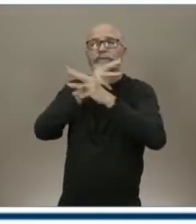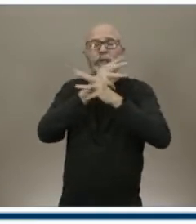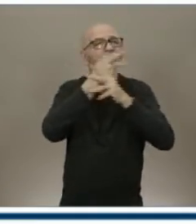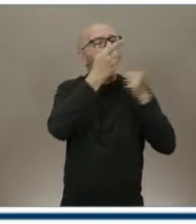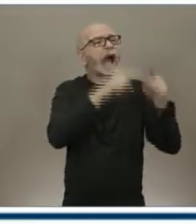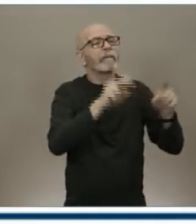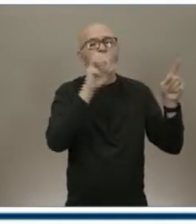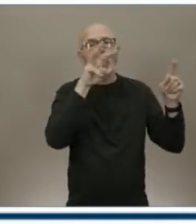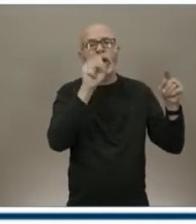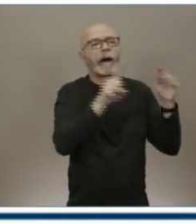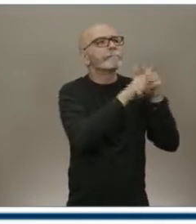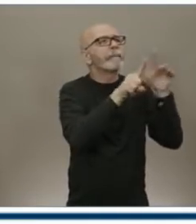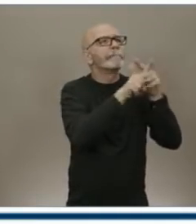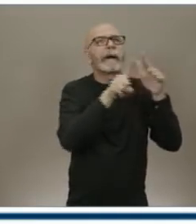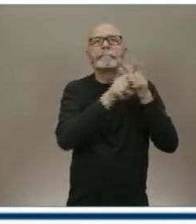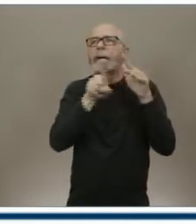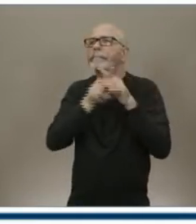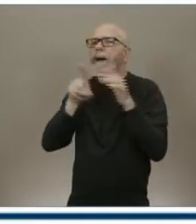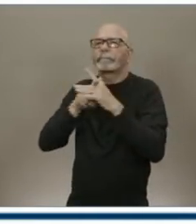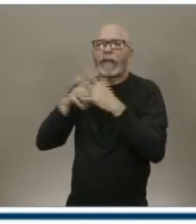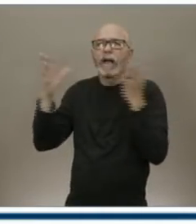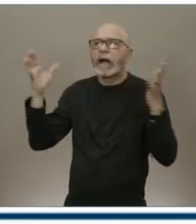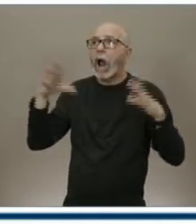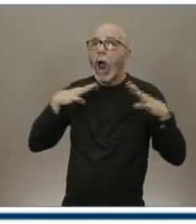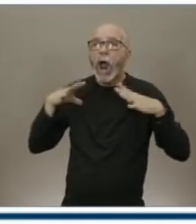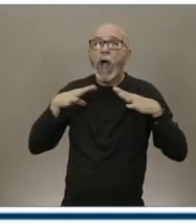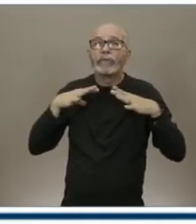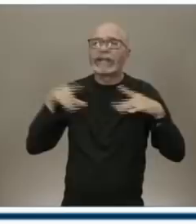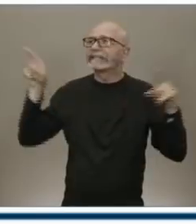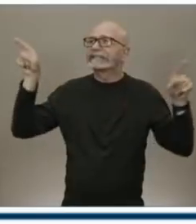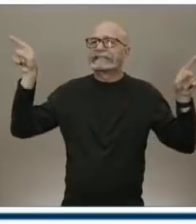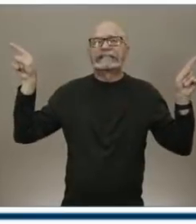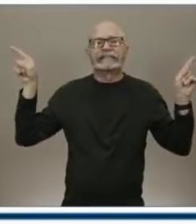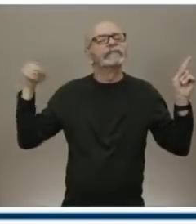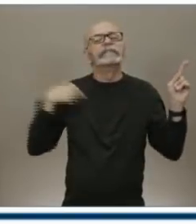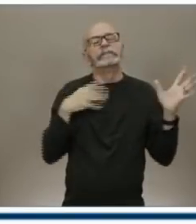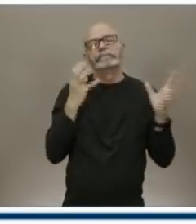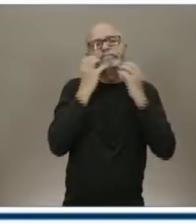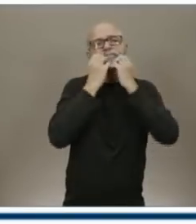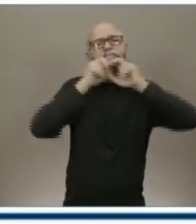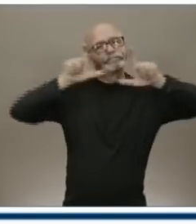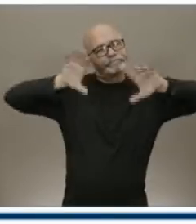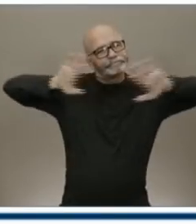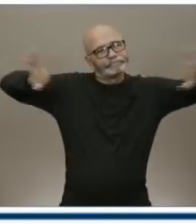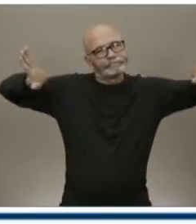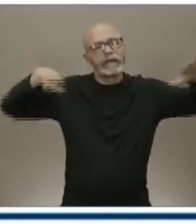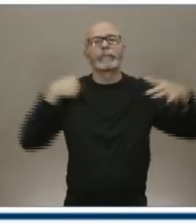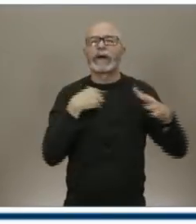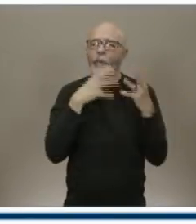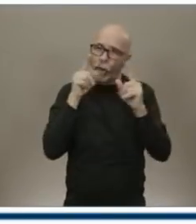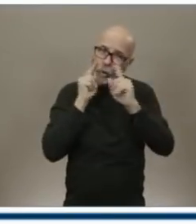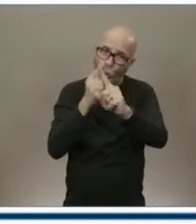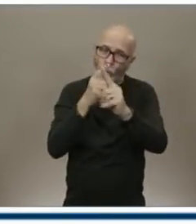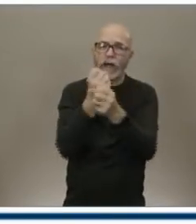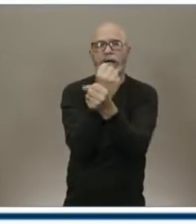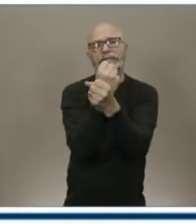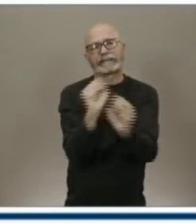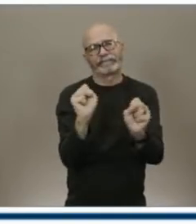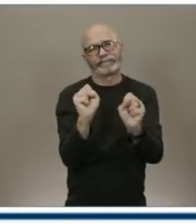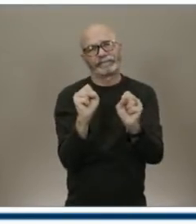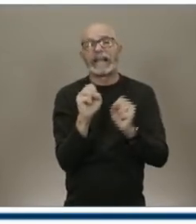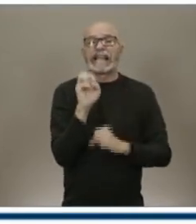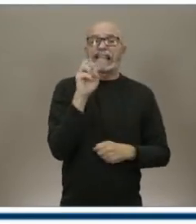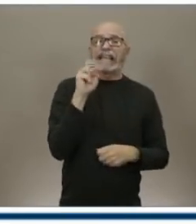certain holidays. And we want to keep our kids safe. And this extra week will allow that, and teachers will go back on the 4th, and